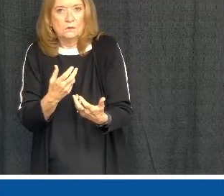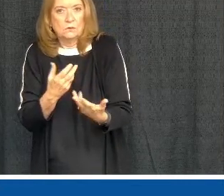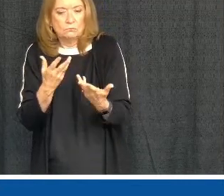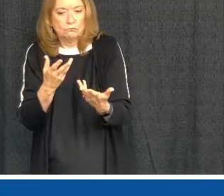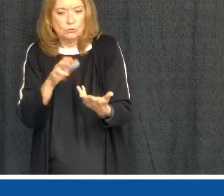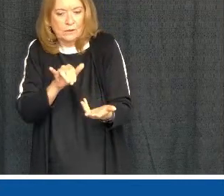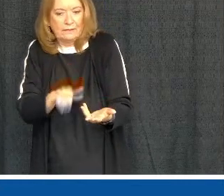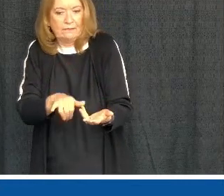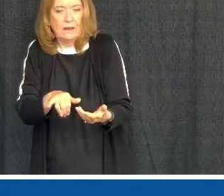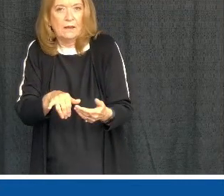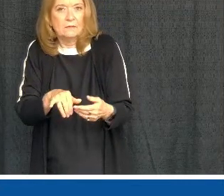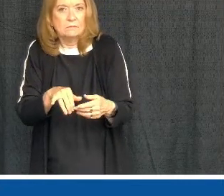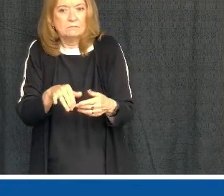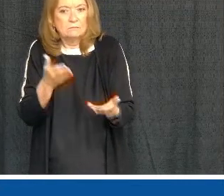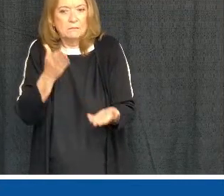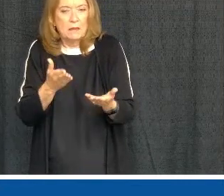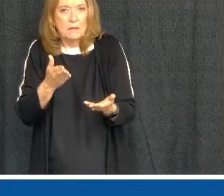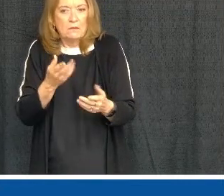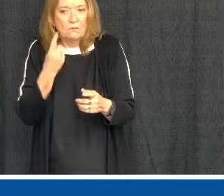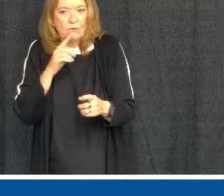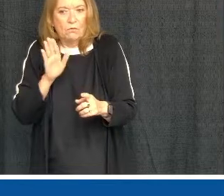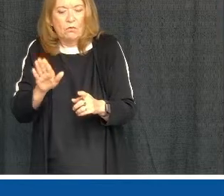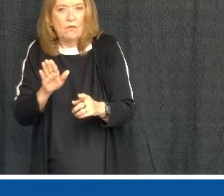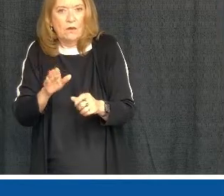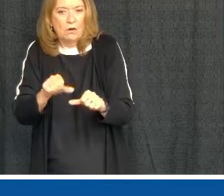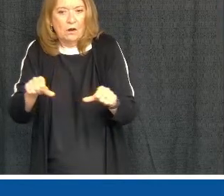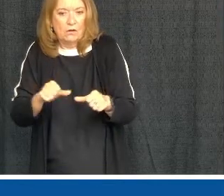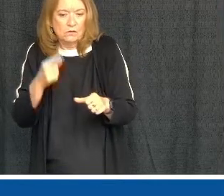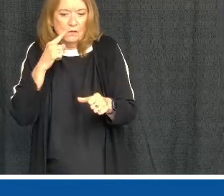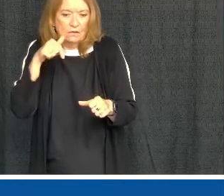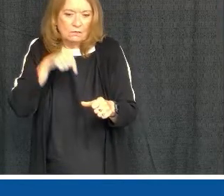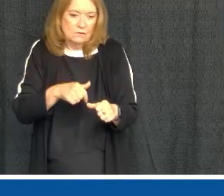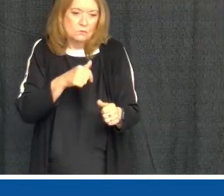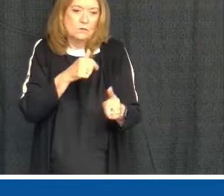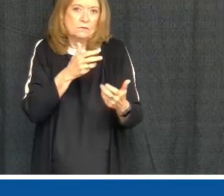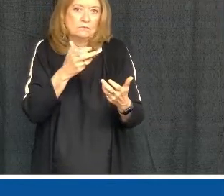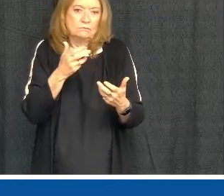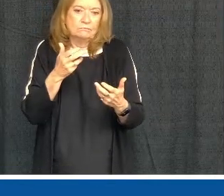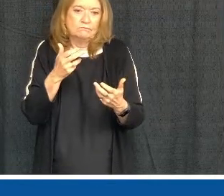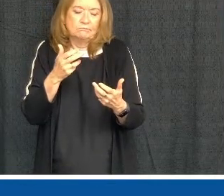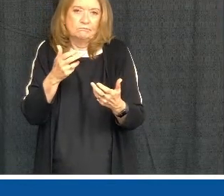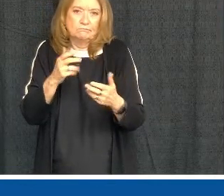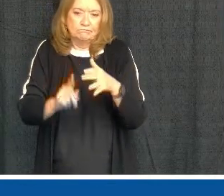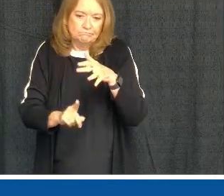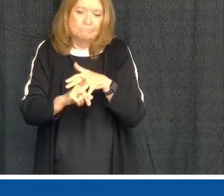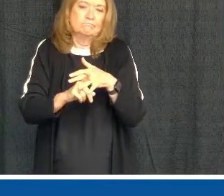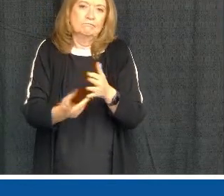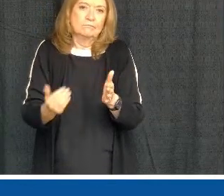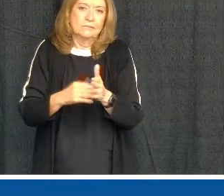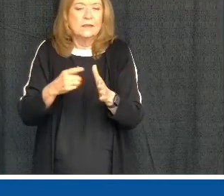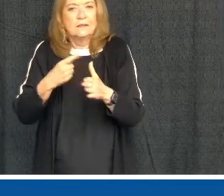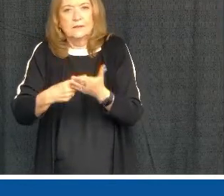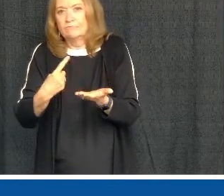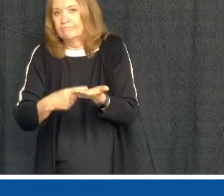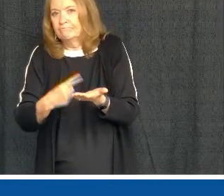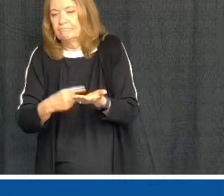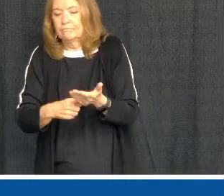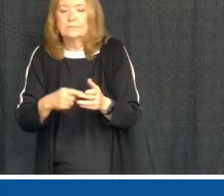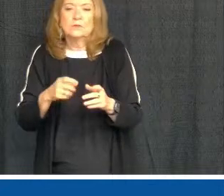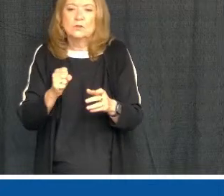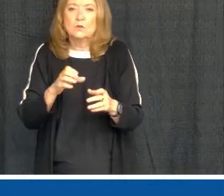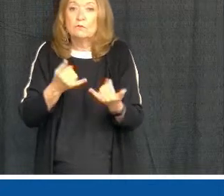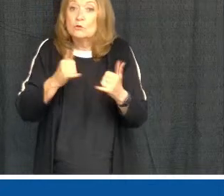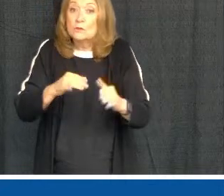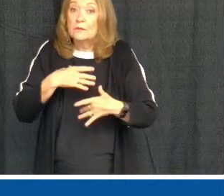that area too, but probably thought they would wait until this finally came back around. But I would encourage you, if this is an interest of yours, to reach